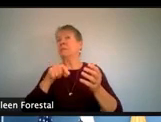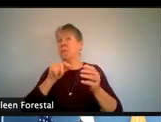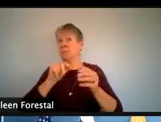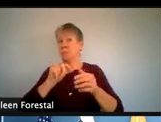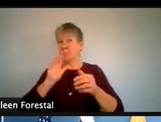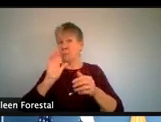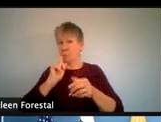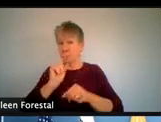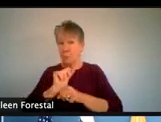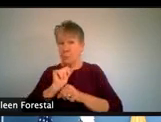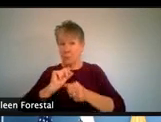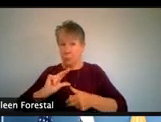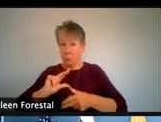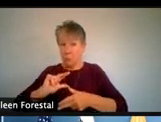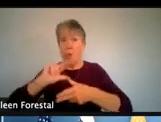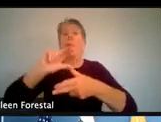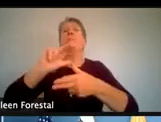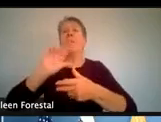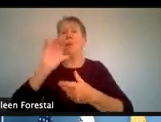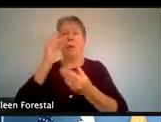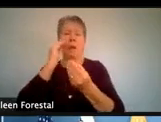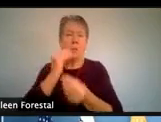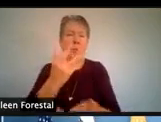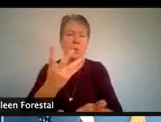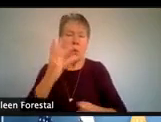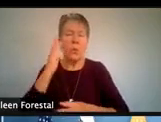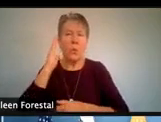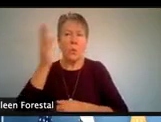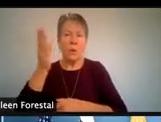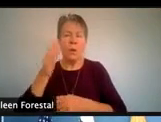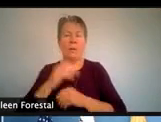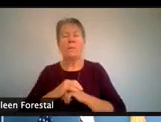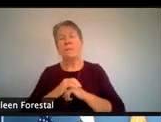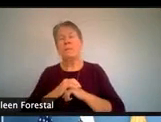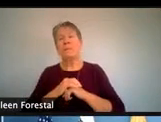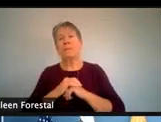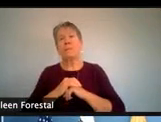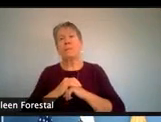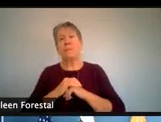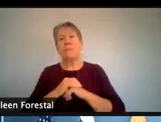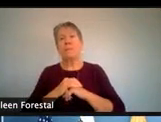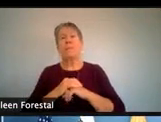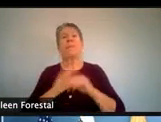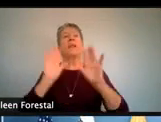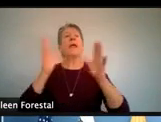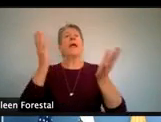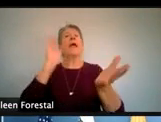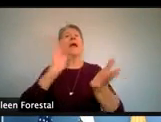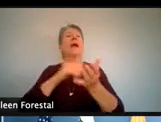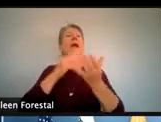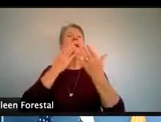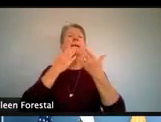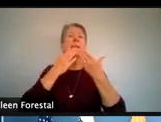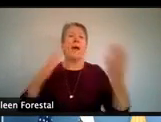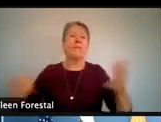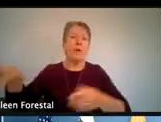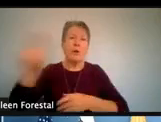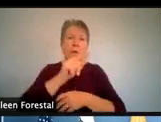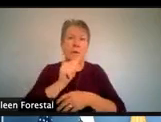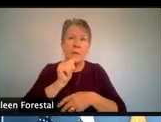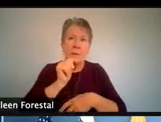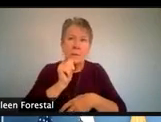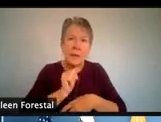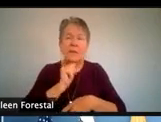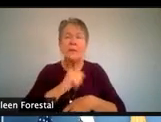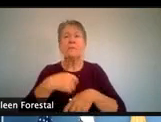So again, thank you for bearing with us, folks, for doing this remote. Better to be safe than